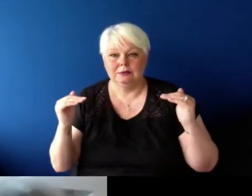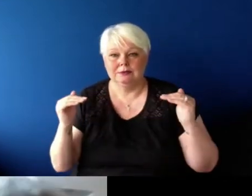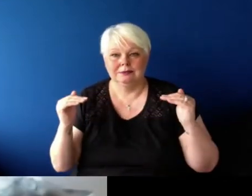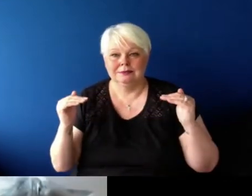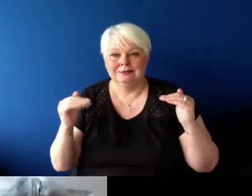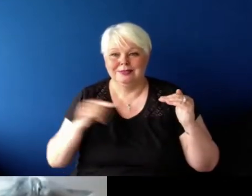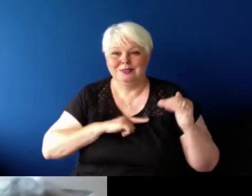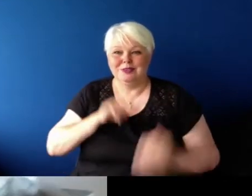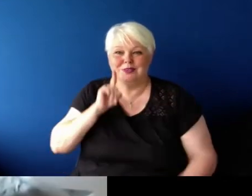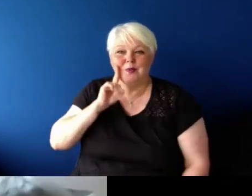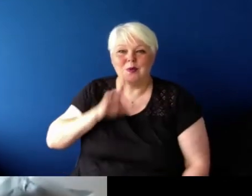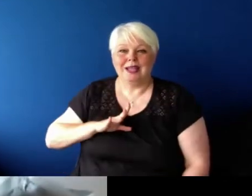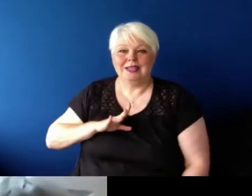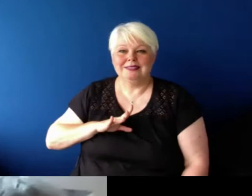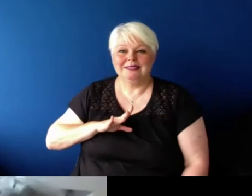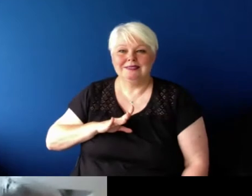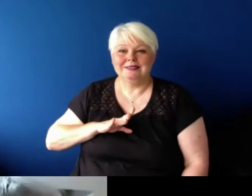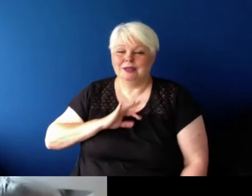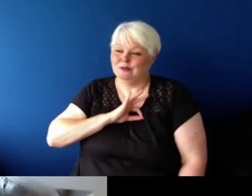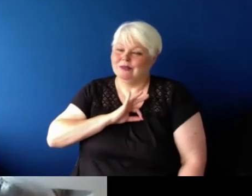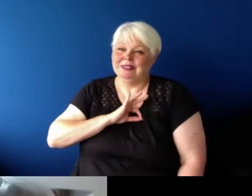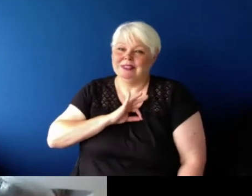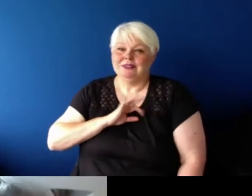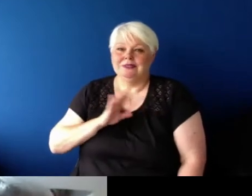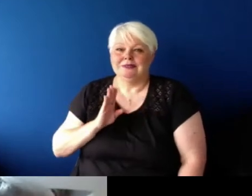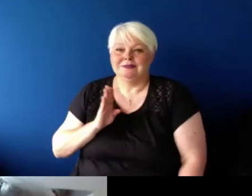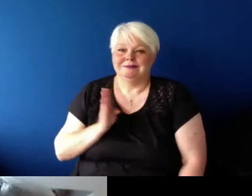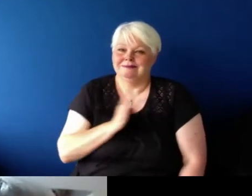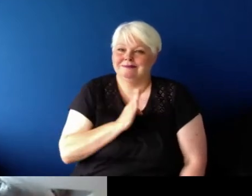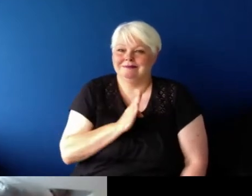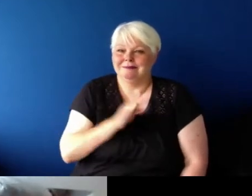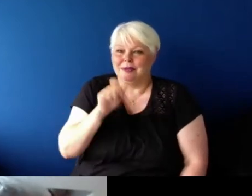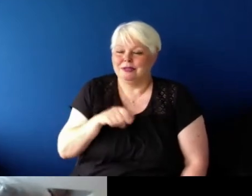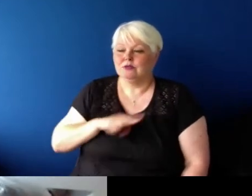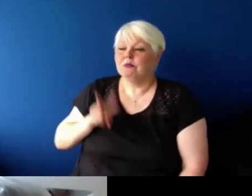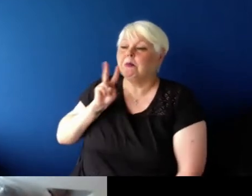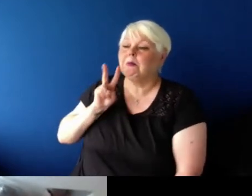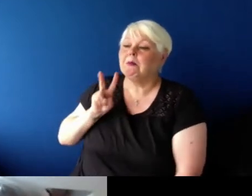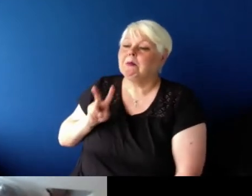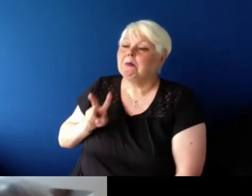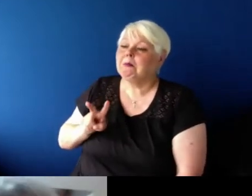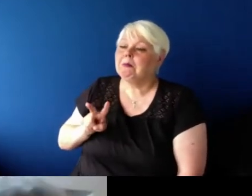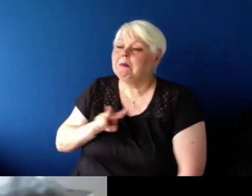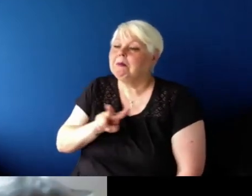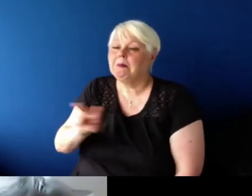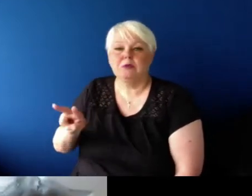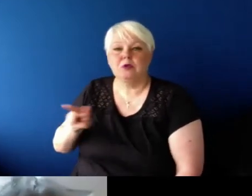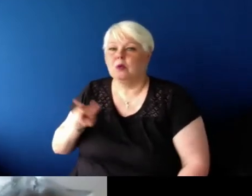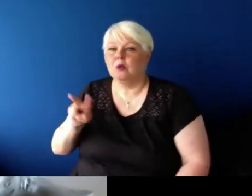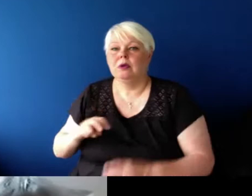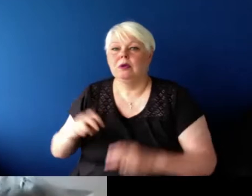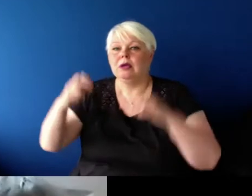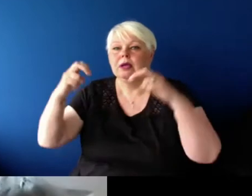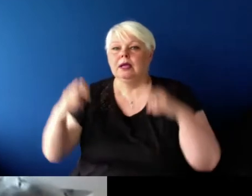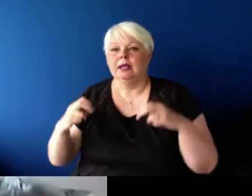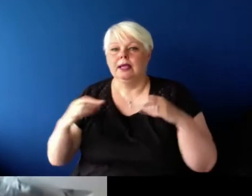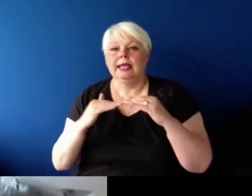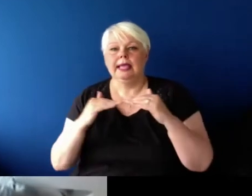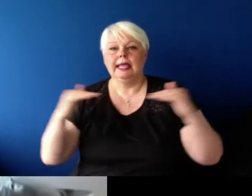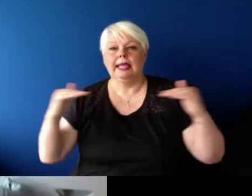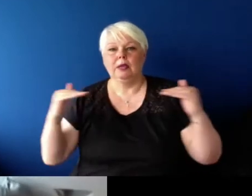as a white, you know, Westerner that's coming to look at this situation. I'd like to sit with them